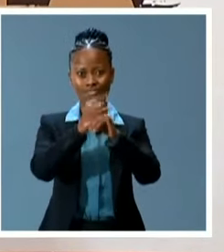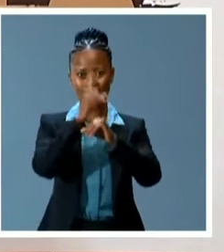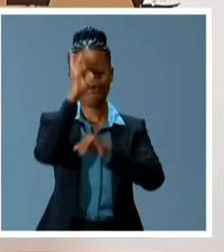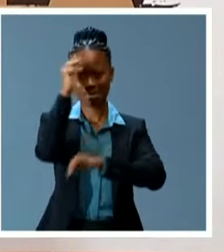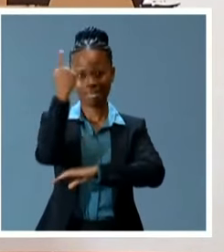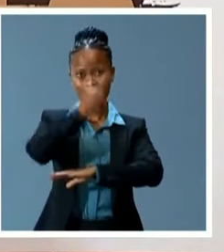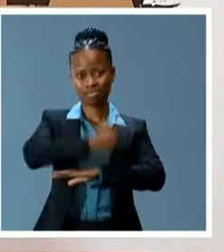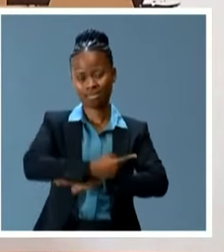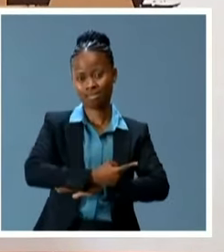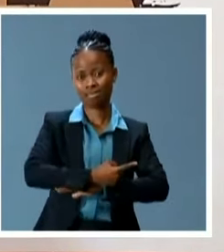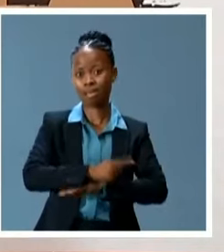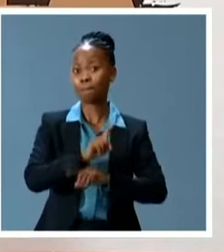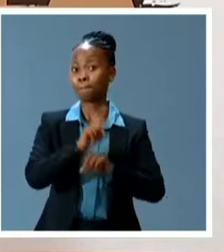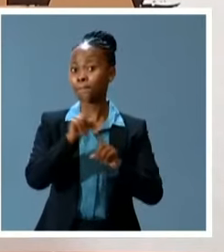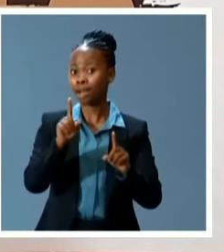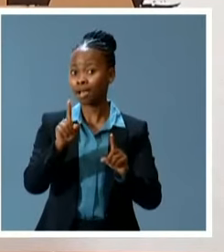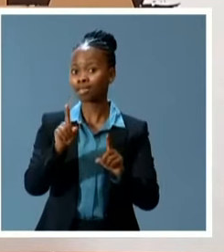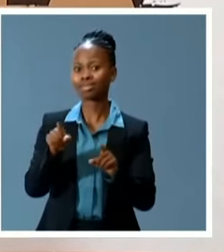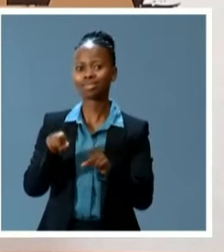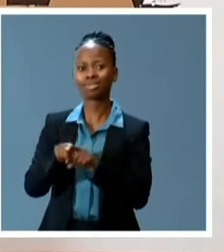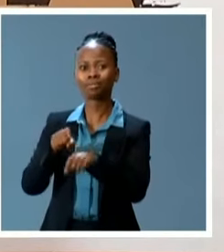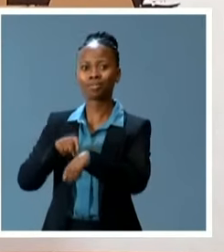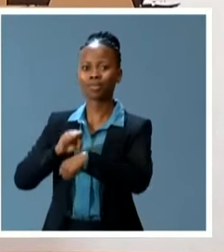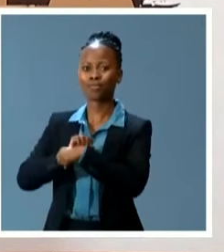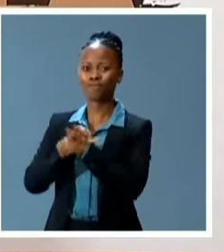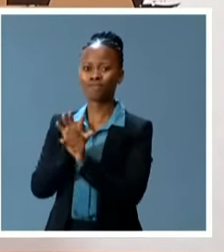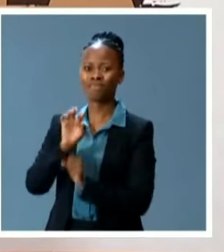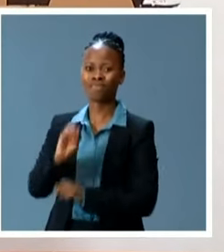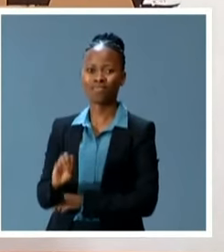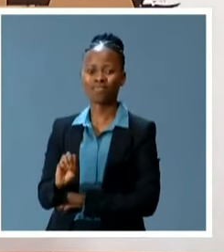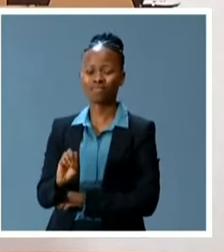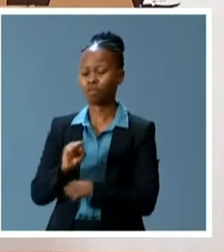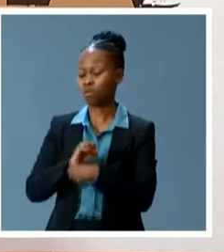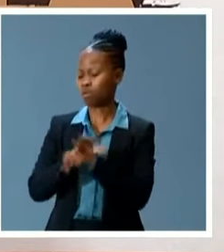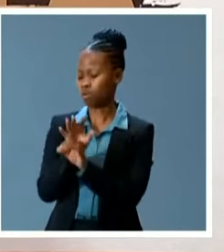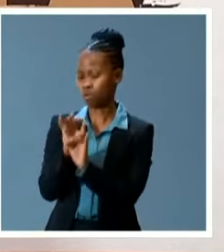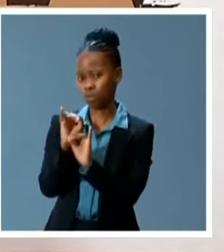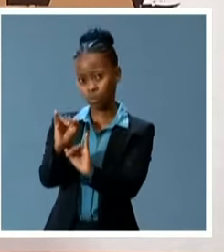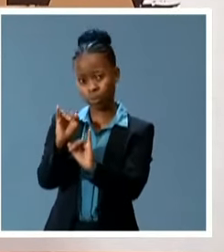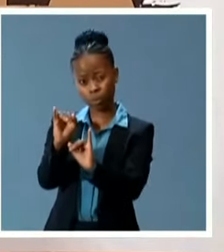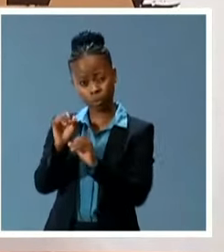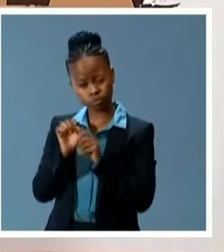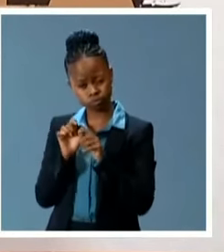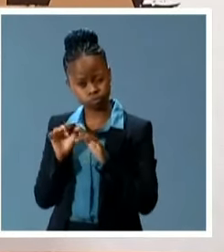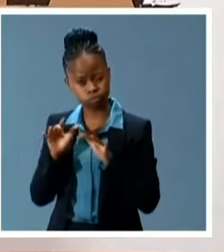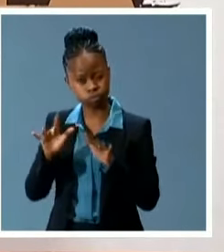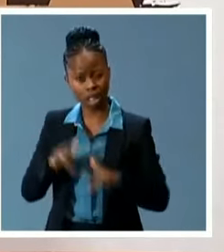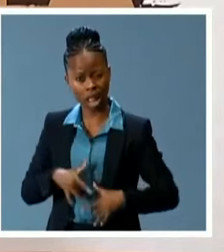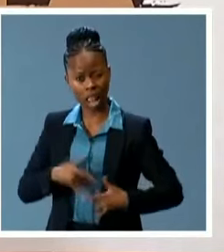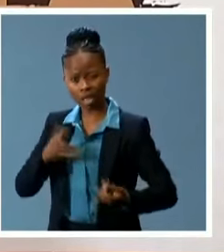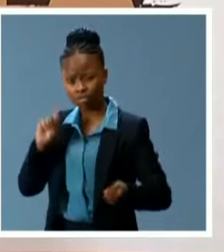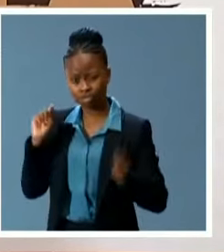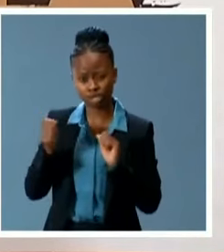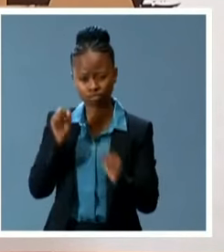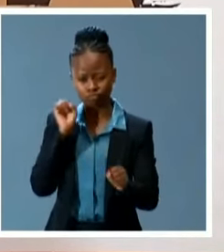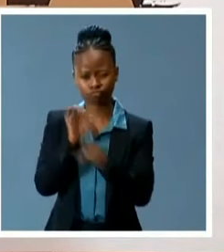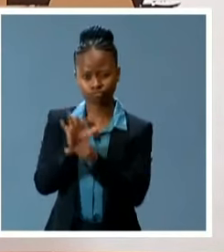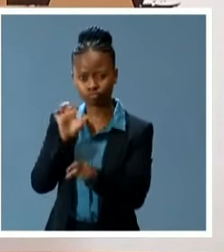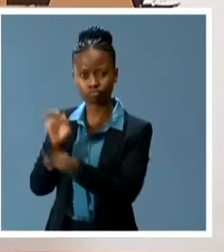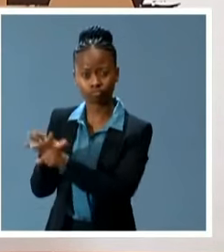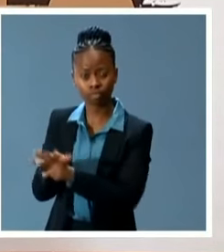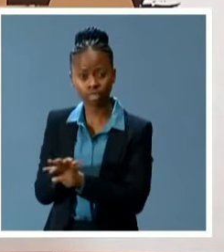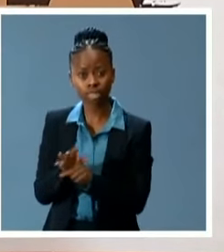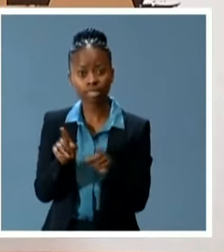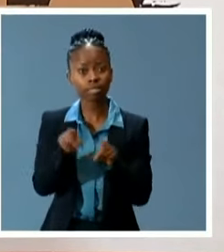global pandemic. Coronavirus has devastated the lives of many people and the livelihoods of